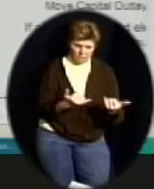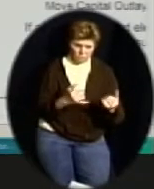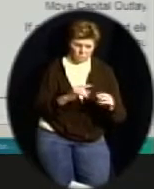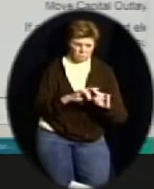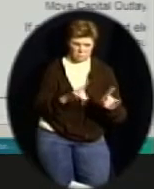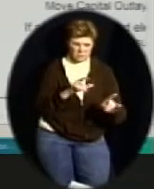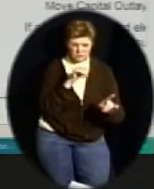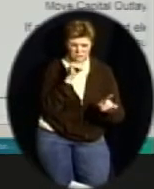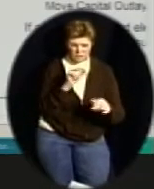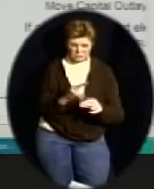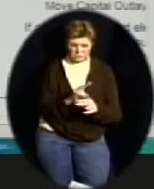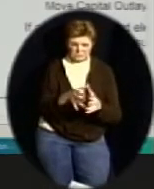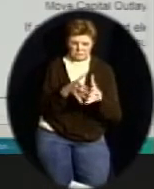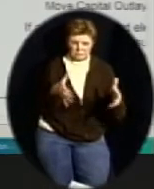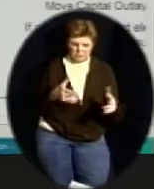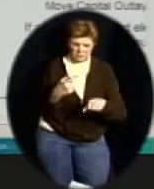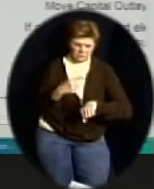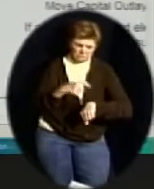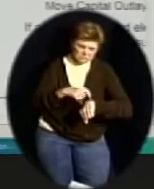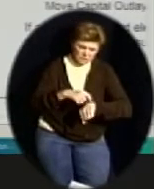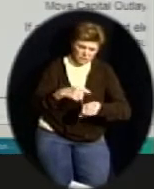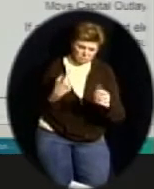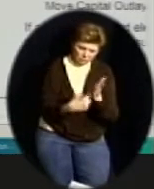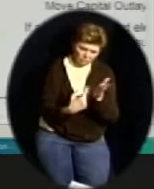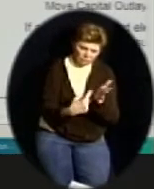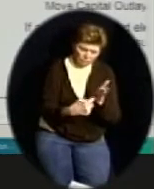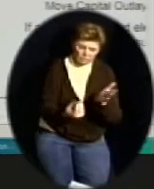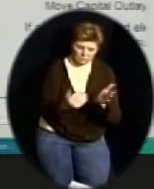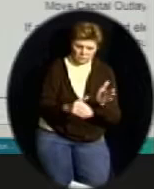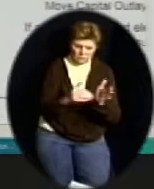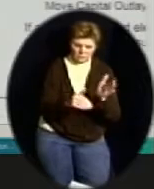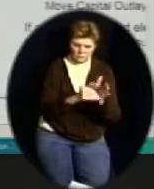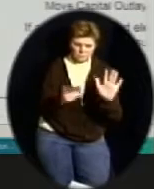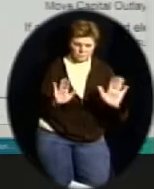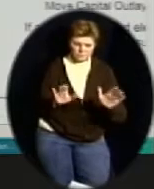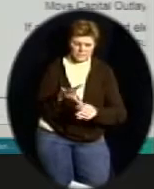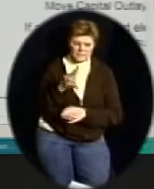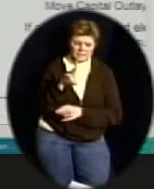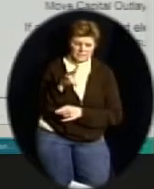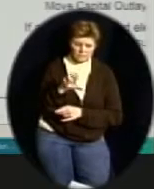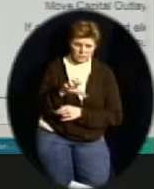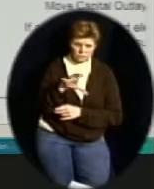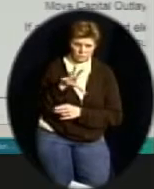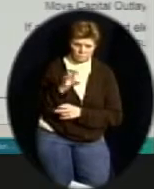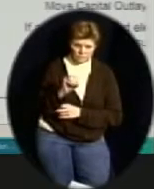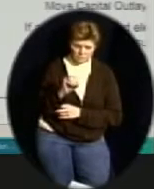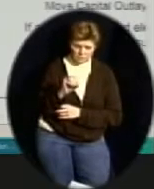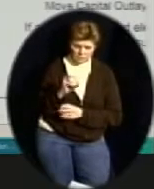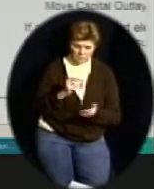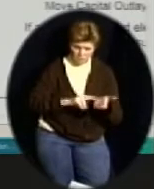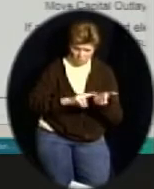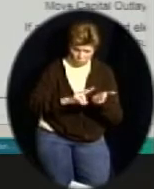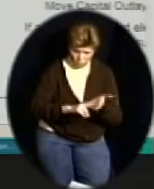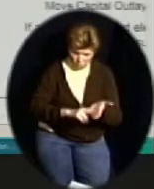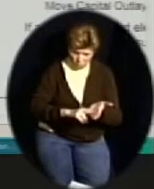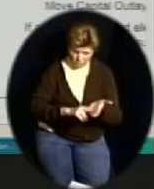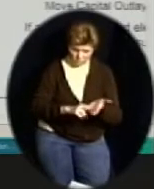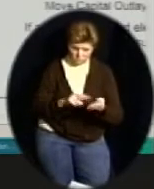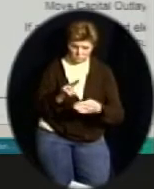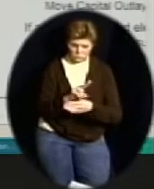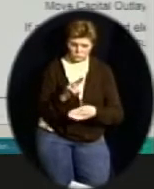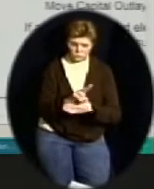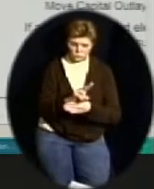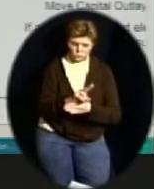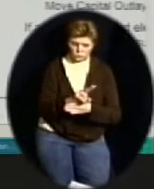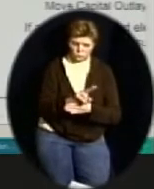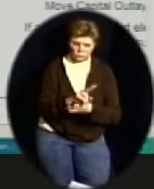lot of them are repetitive. To start with, we're looking at an enrollment of 750. We're talking about using 30%, the full